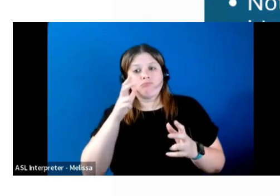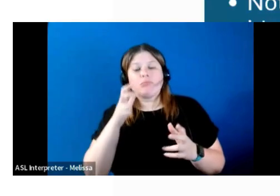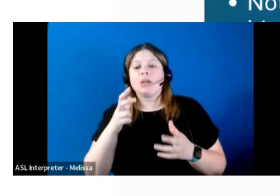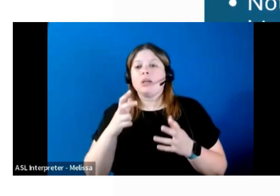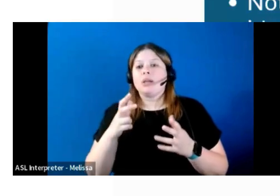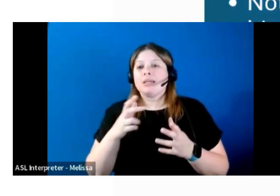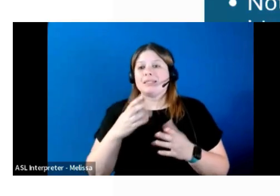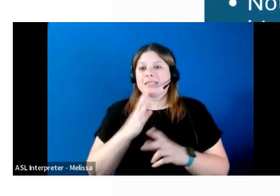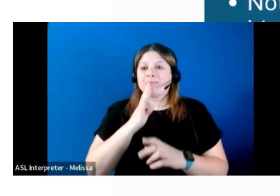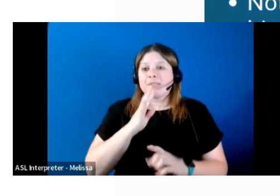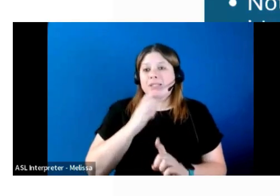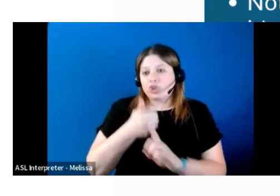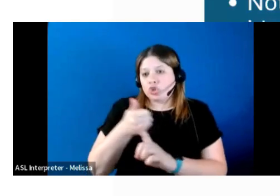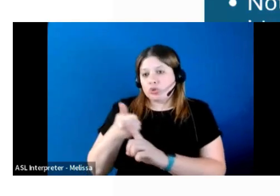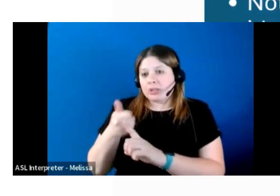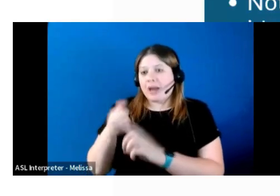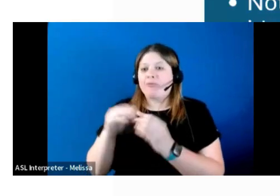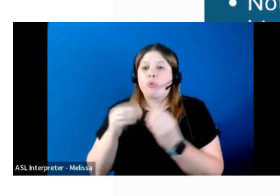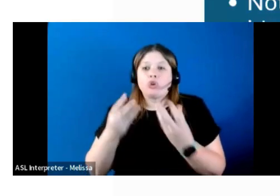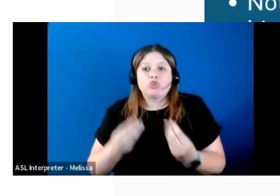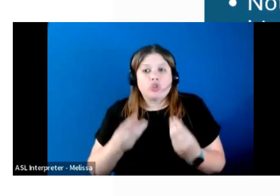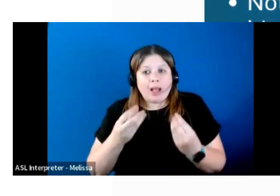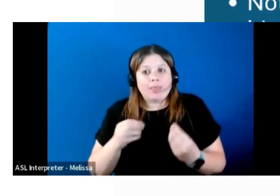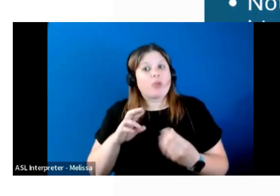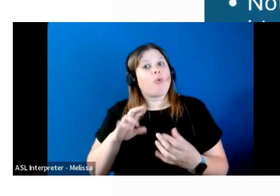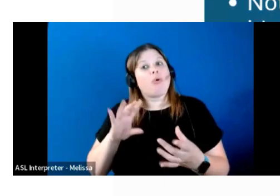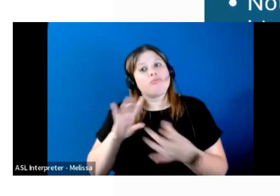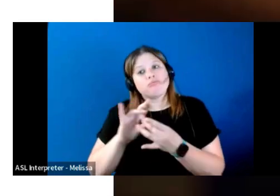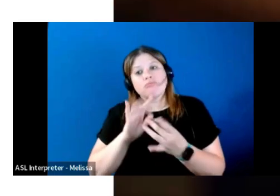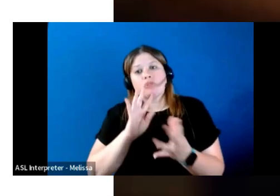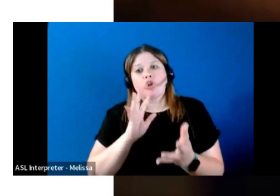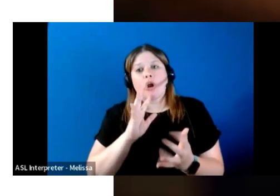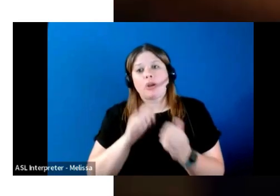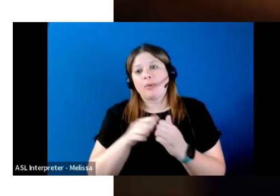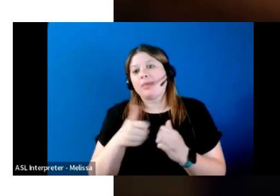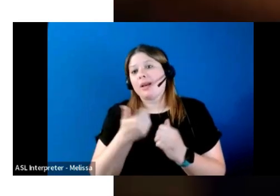other survivors who understand these changes firsthand.